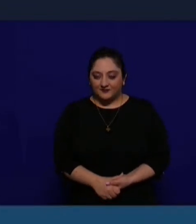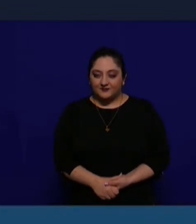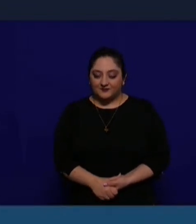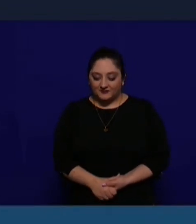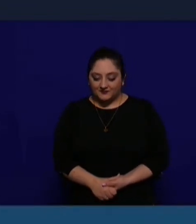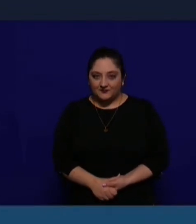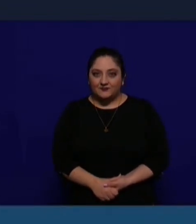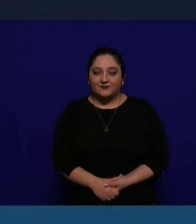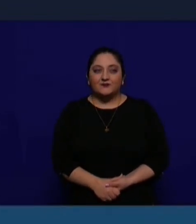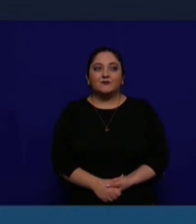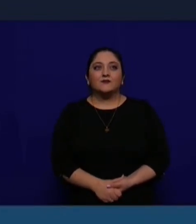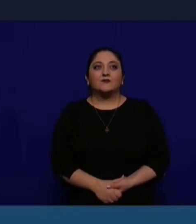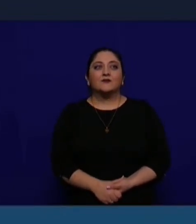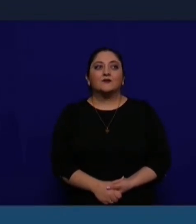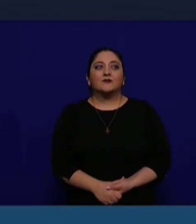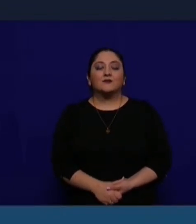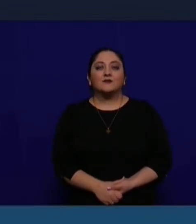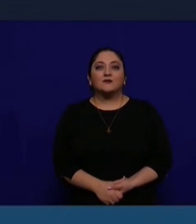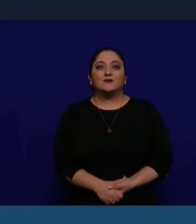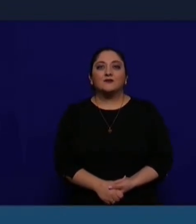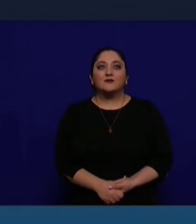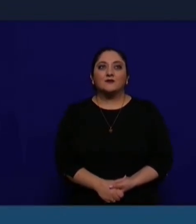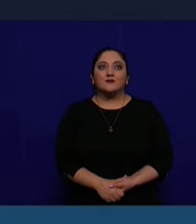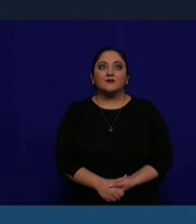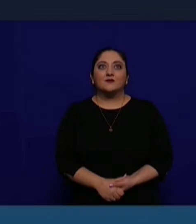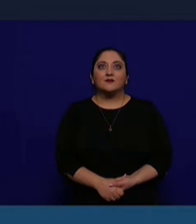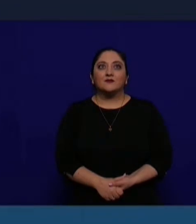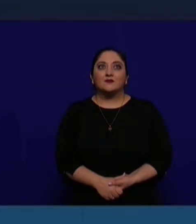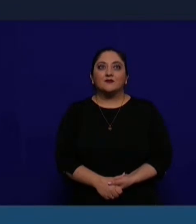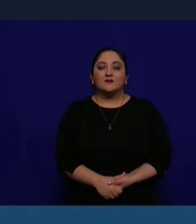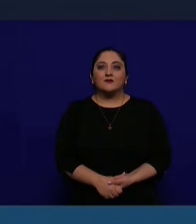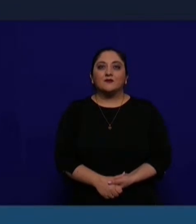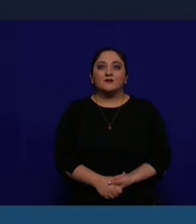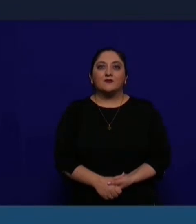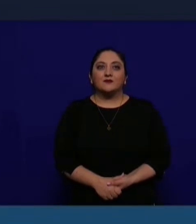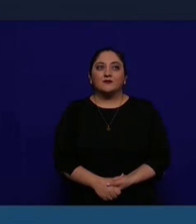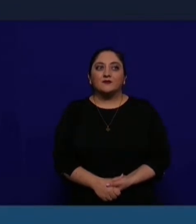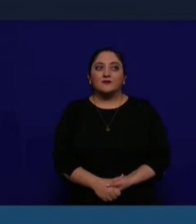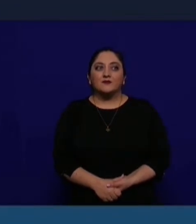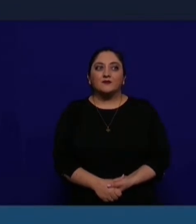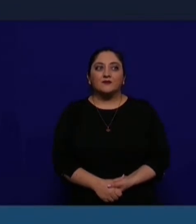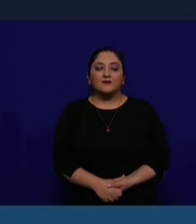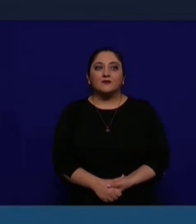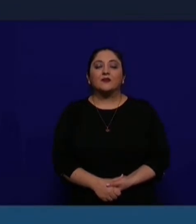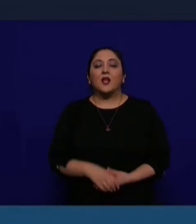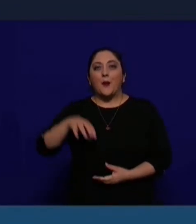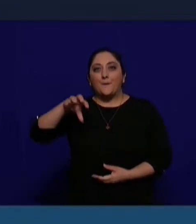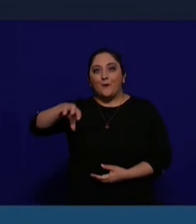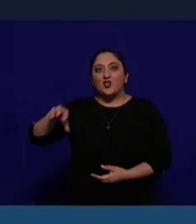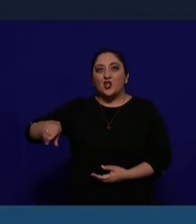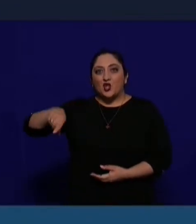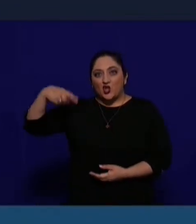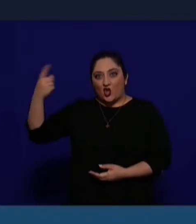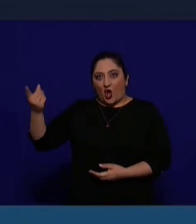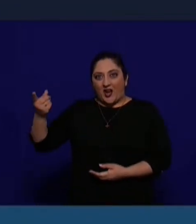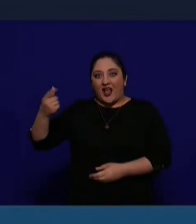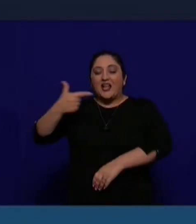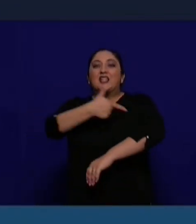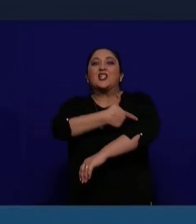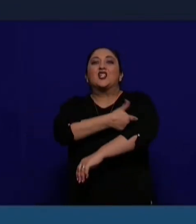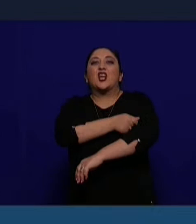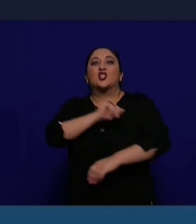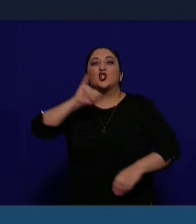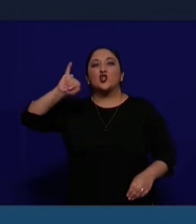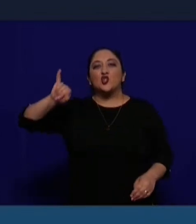have a number of questions for you. Other countries have announced that the Johnson & Johnson vaccine is due to be shipped